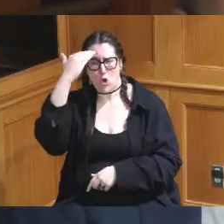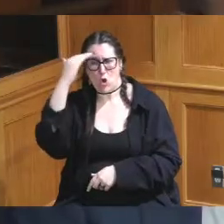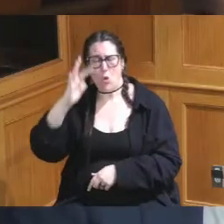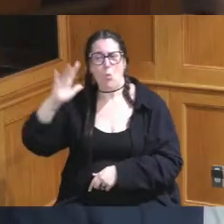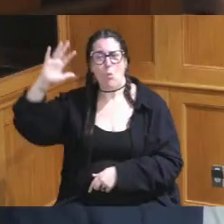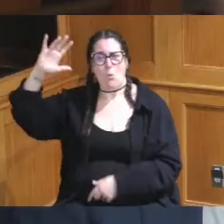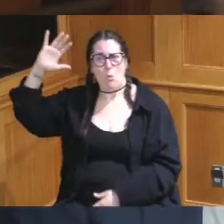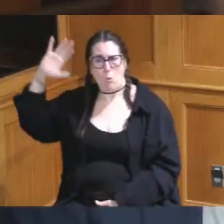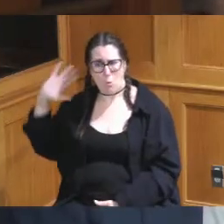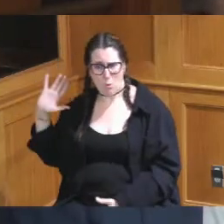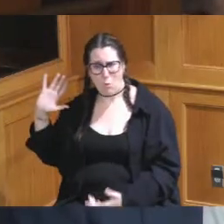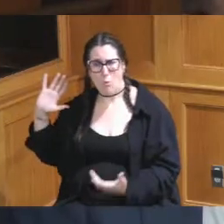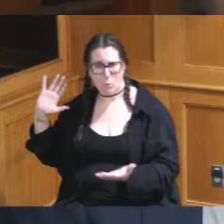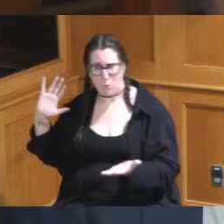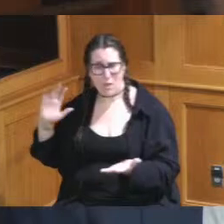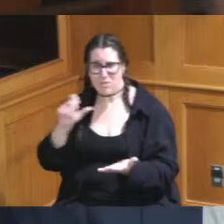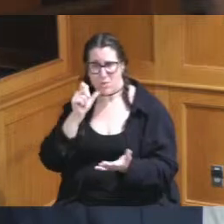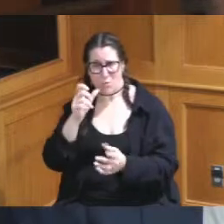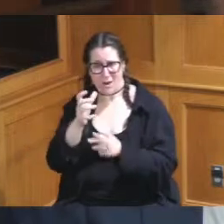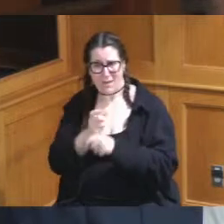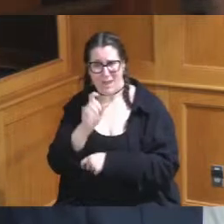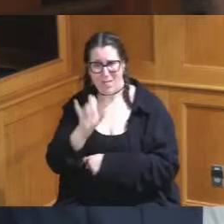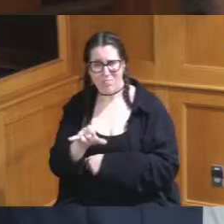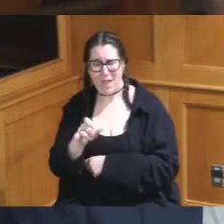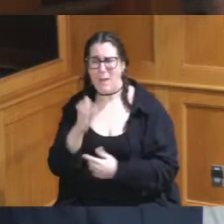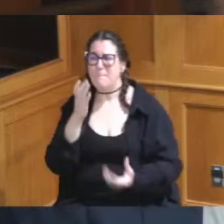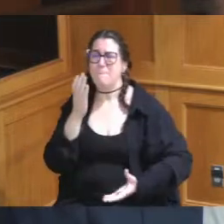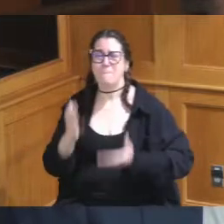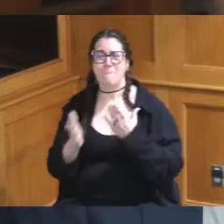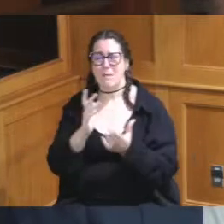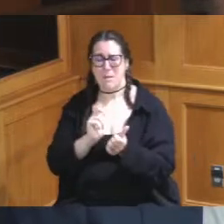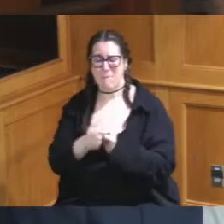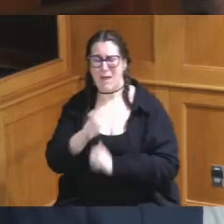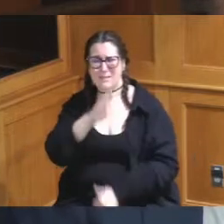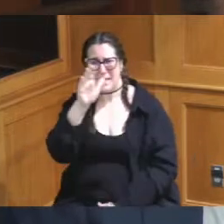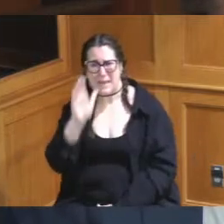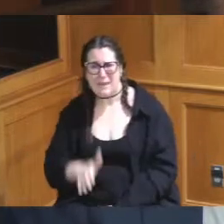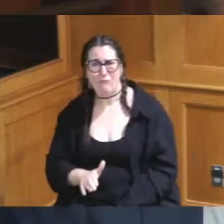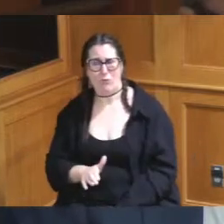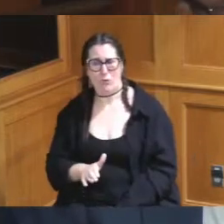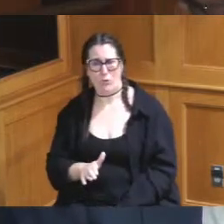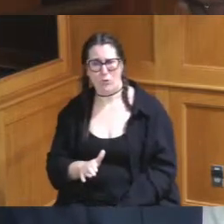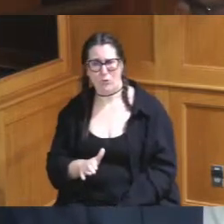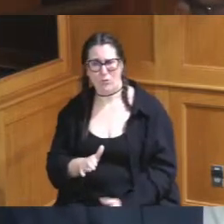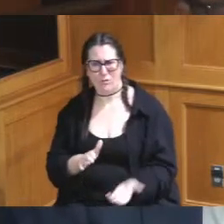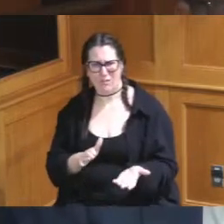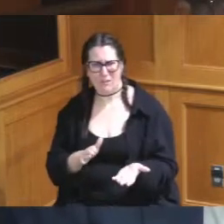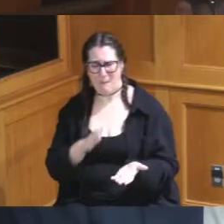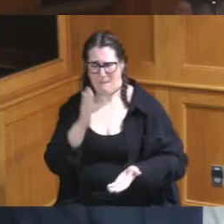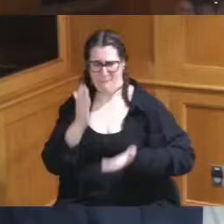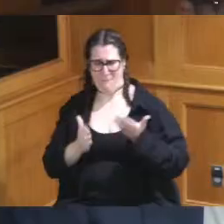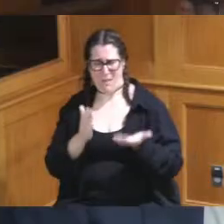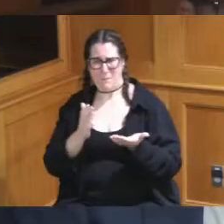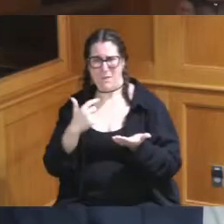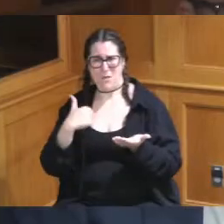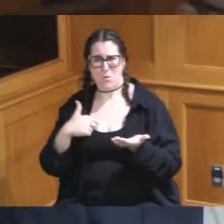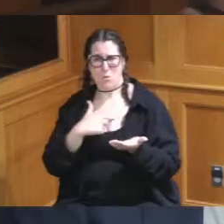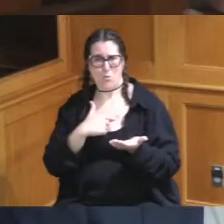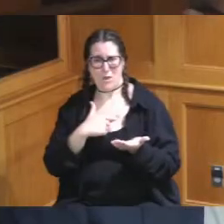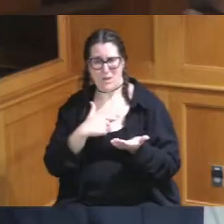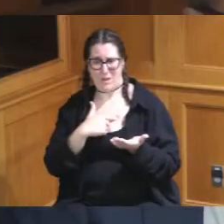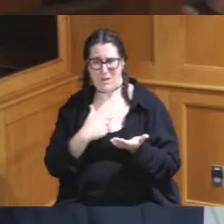rebate, that's why they put it in there, it may have never passed. We may have never gotten 2